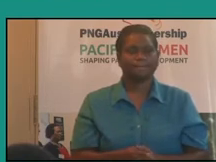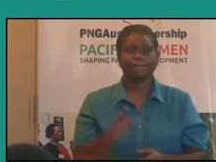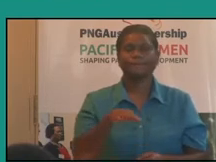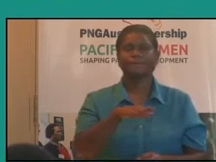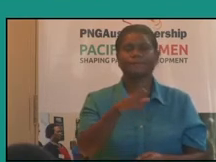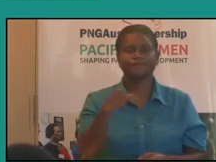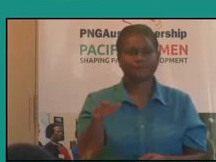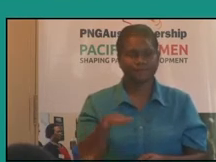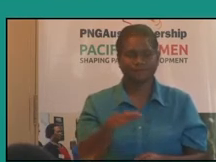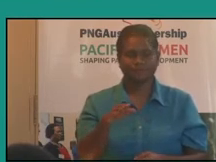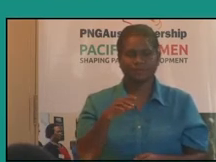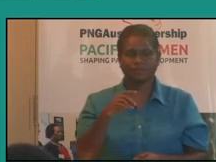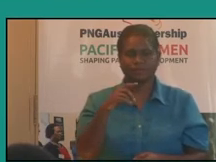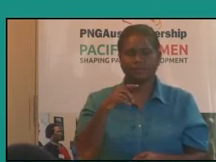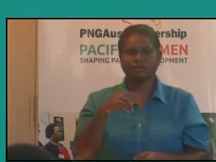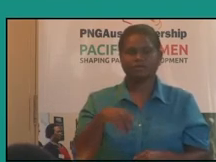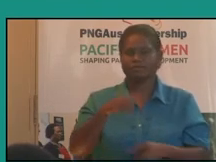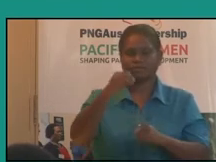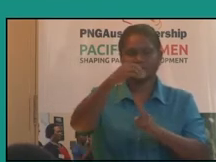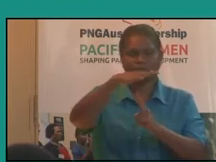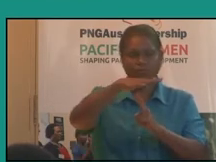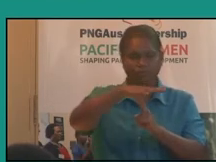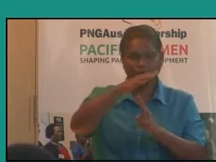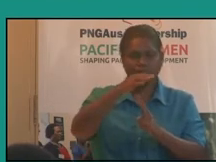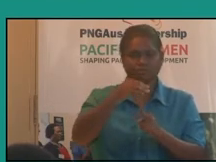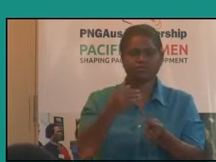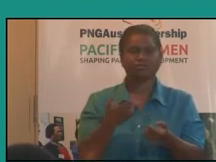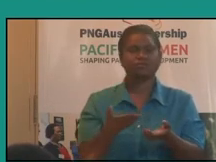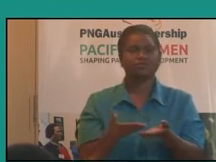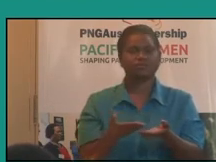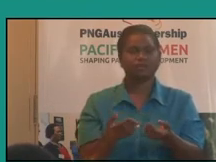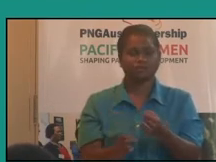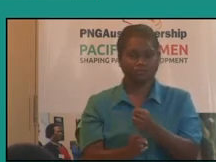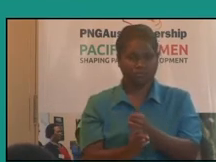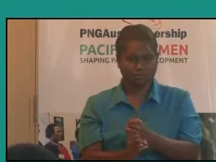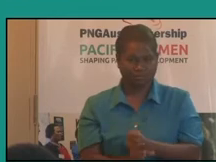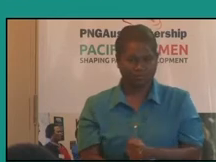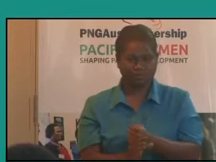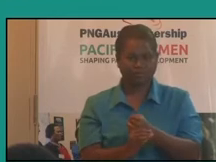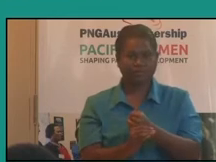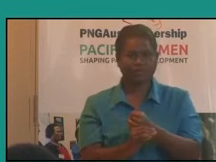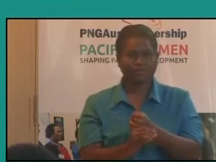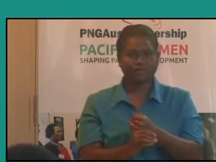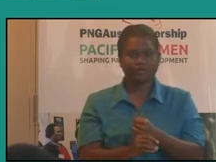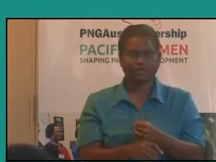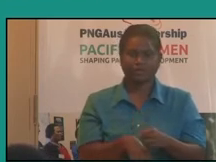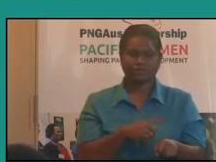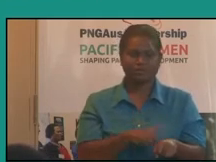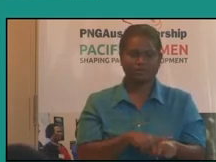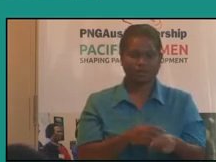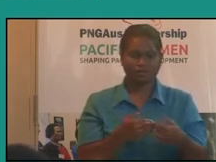related legislation and the importance of the political will and the timing to the next election.